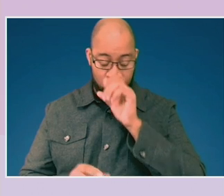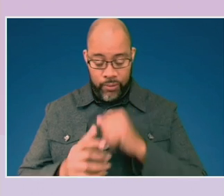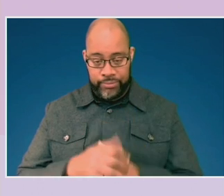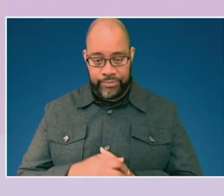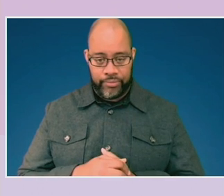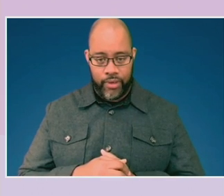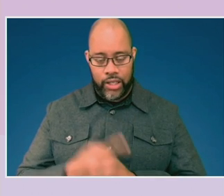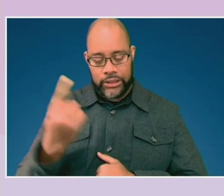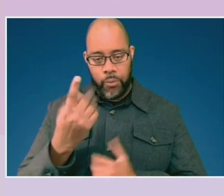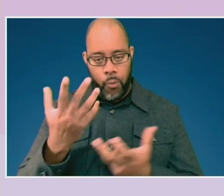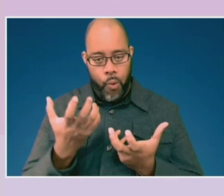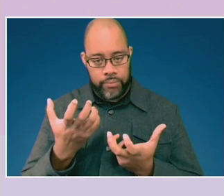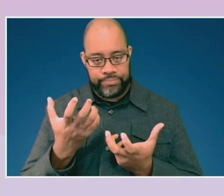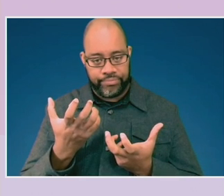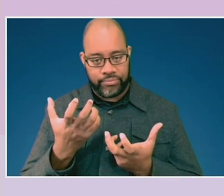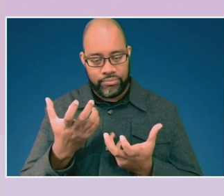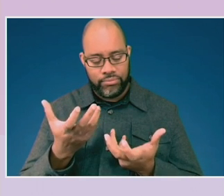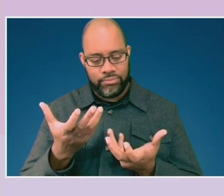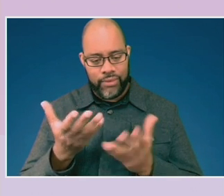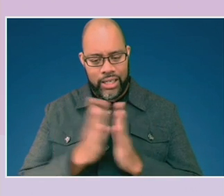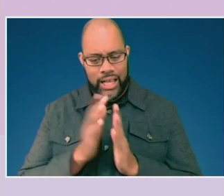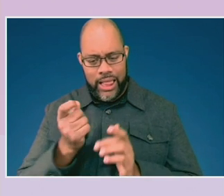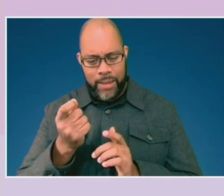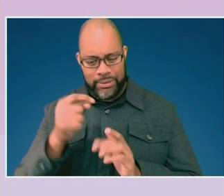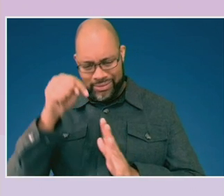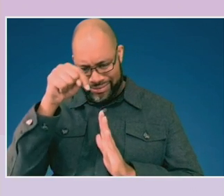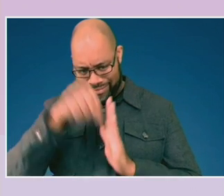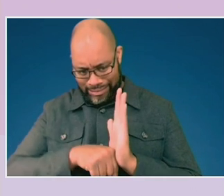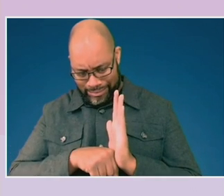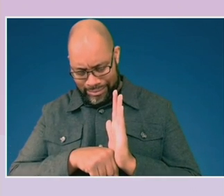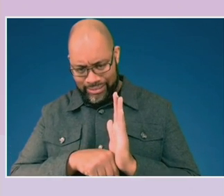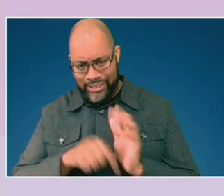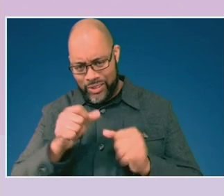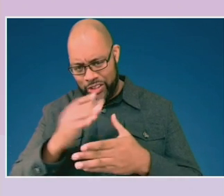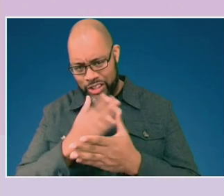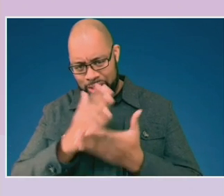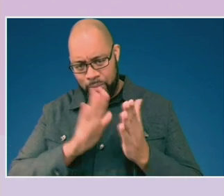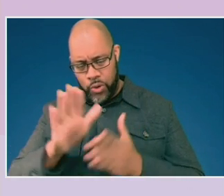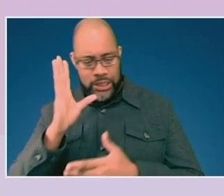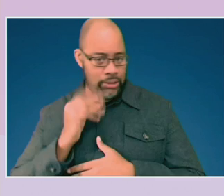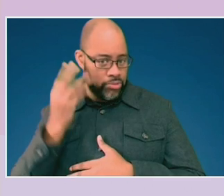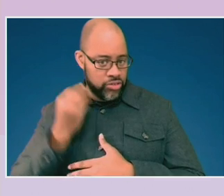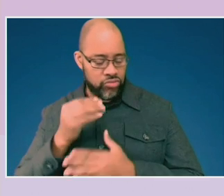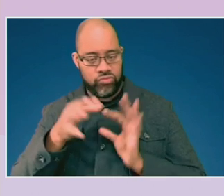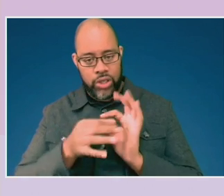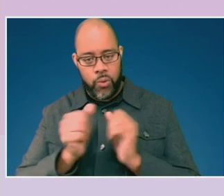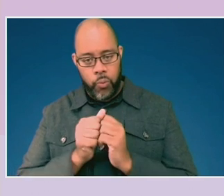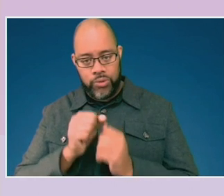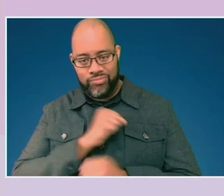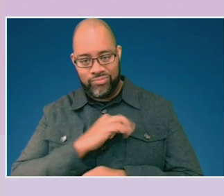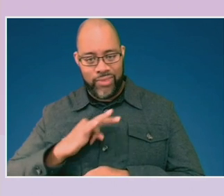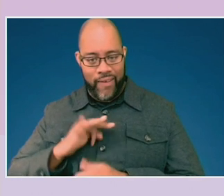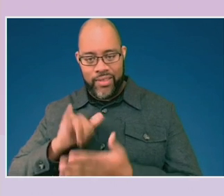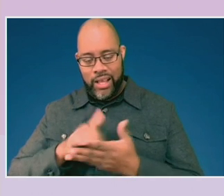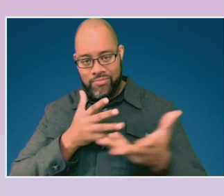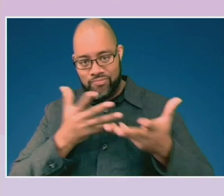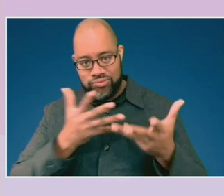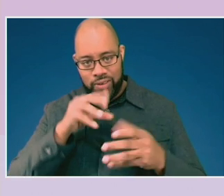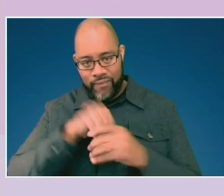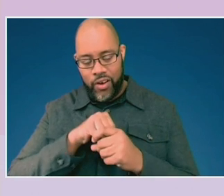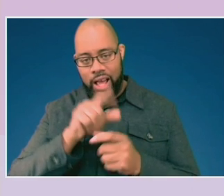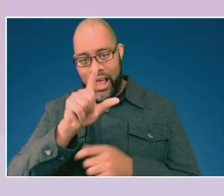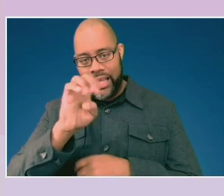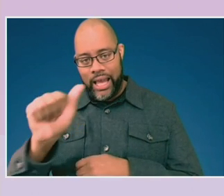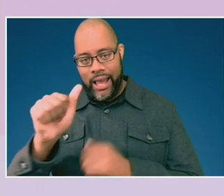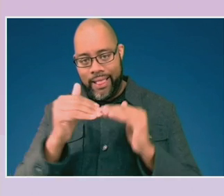someone wanted to ask, this is getting a little bit into the nitty-gritty, can you share some of your experience related to the staff that are engaged at the LEA